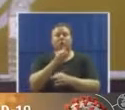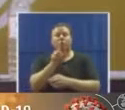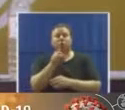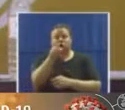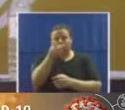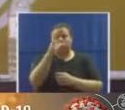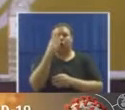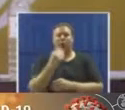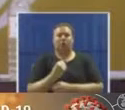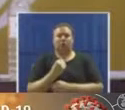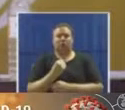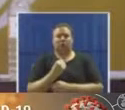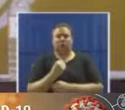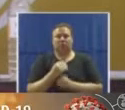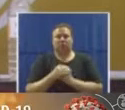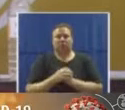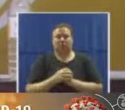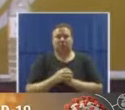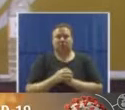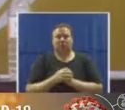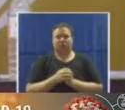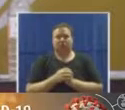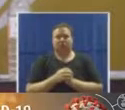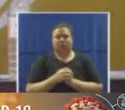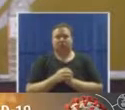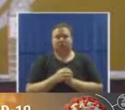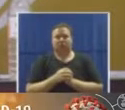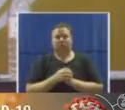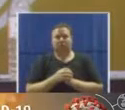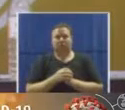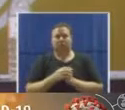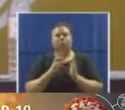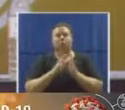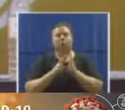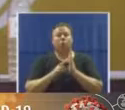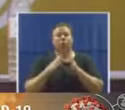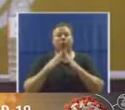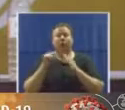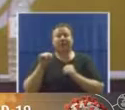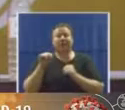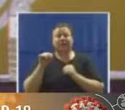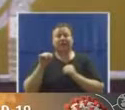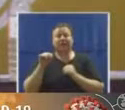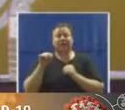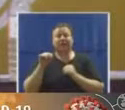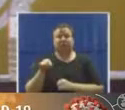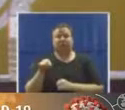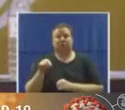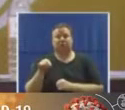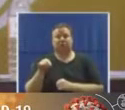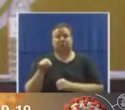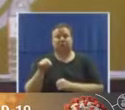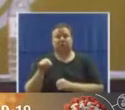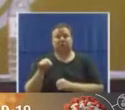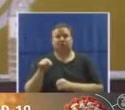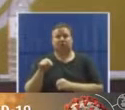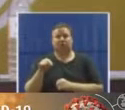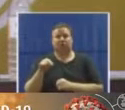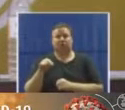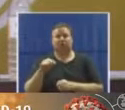forward. And the rule of the House has it that you have got